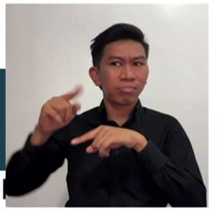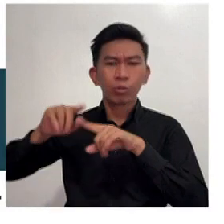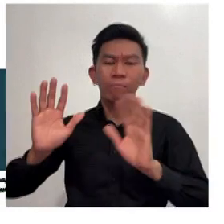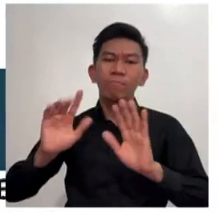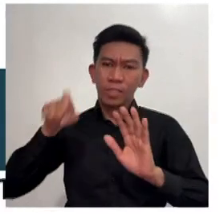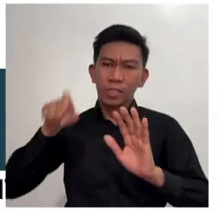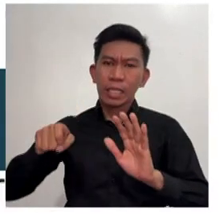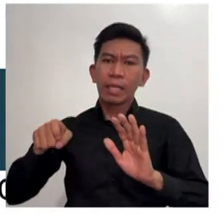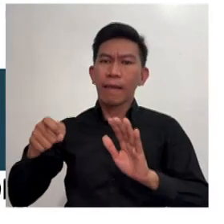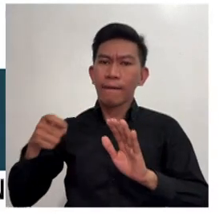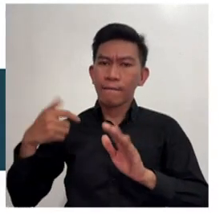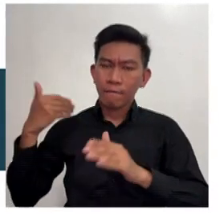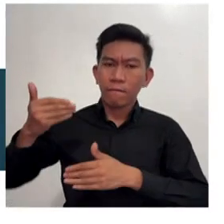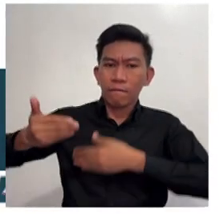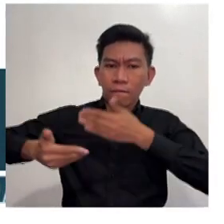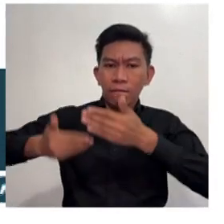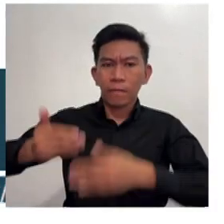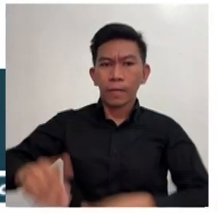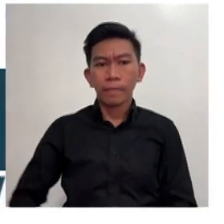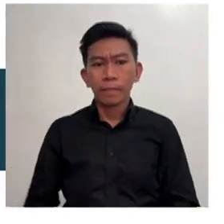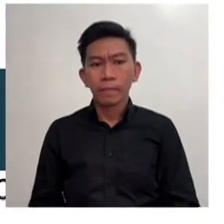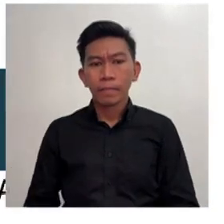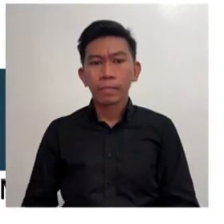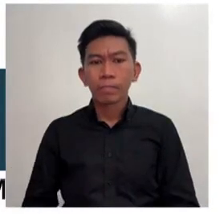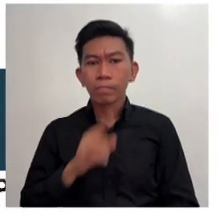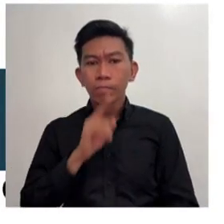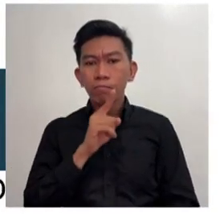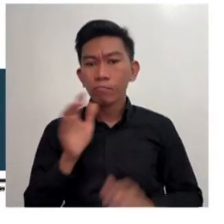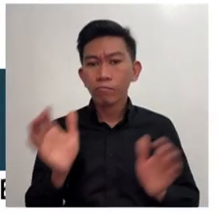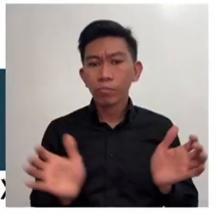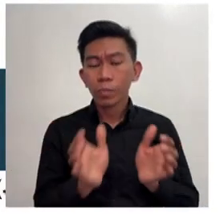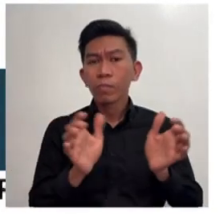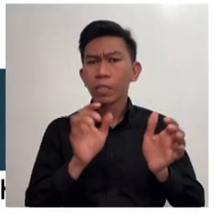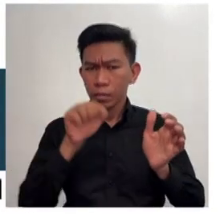We encourage them na yes, nakatatanggap kayo ng assistance